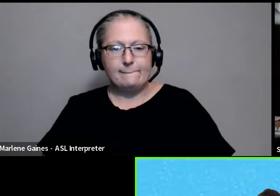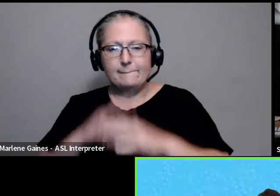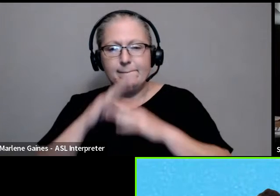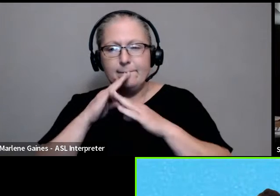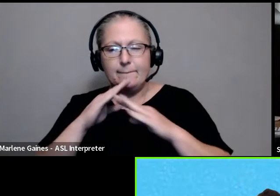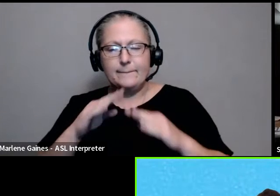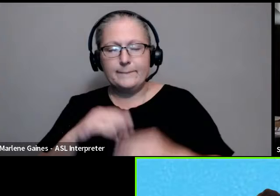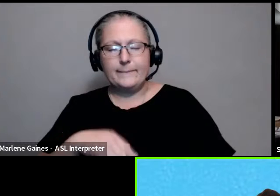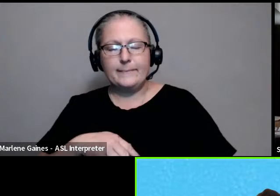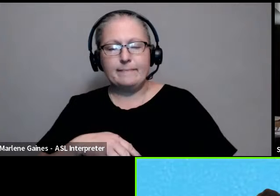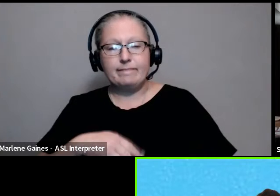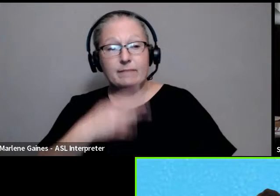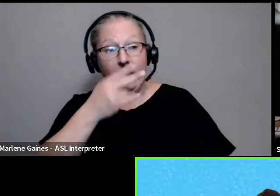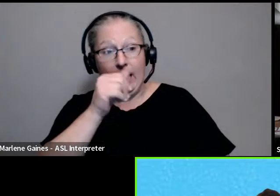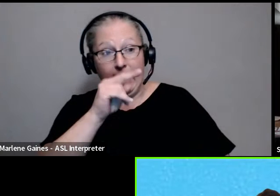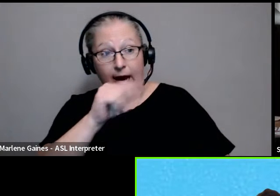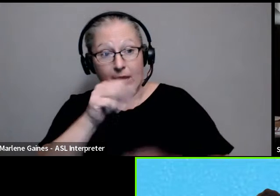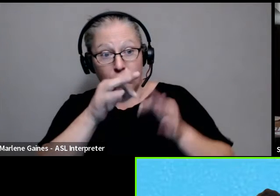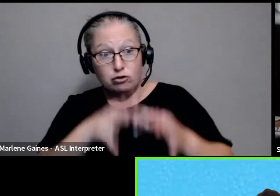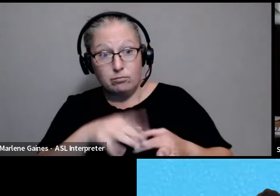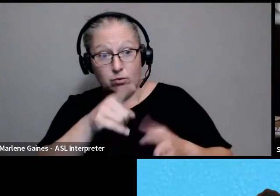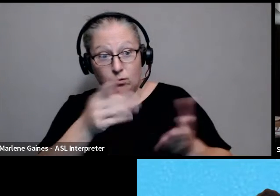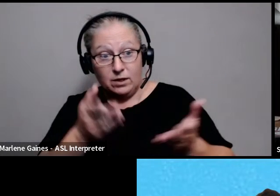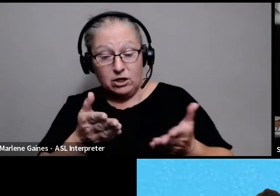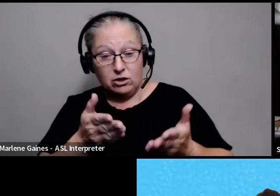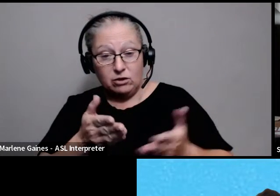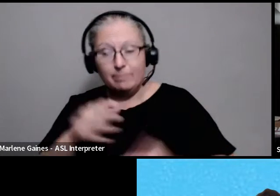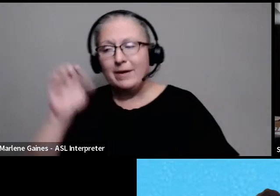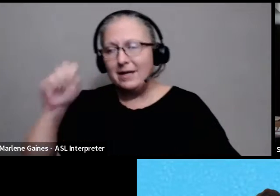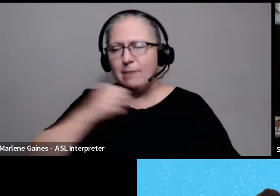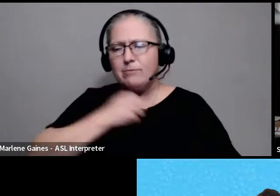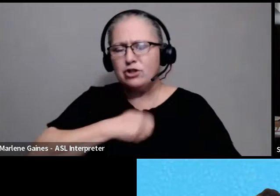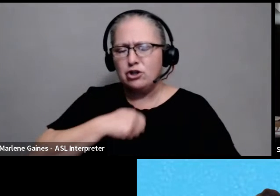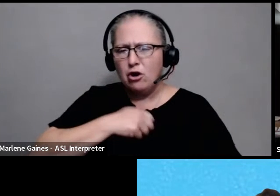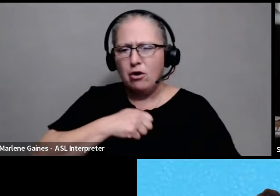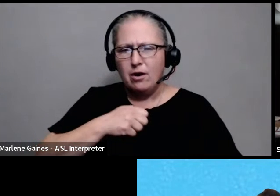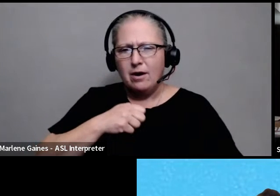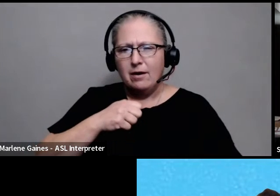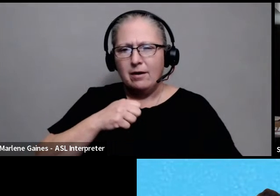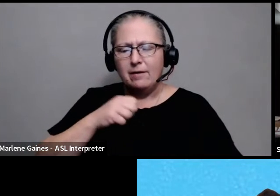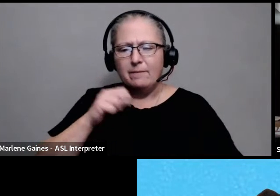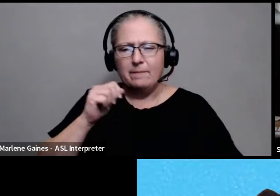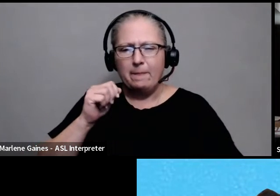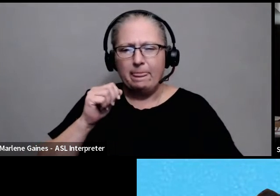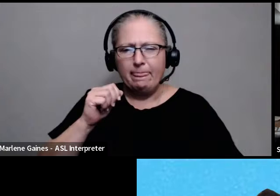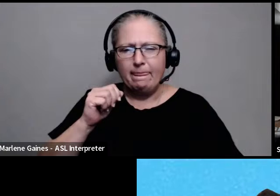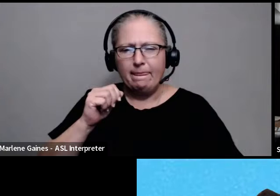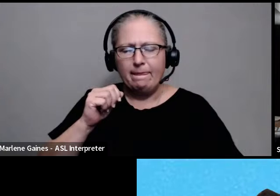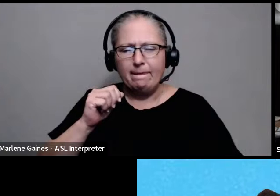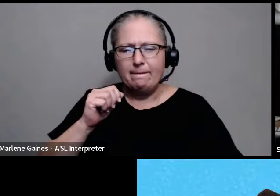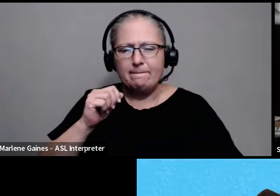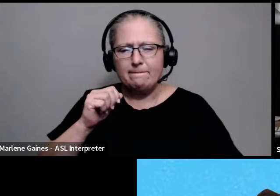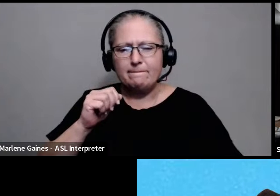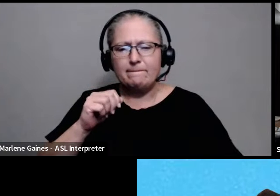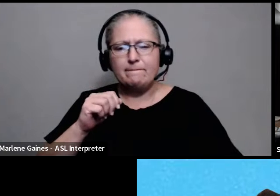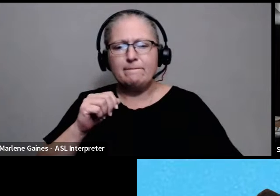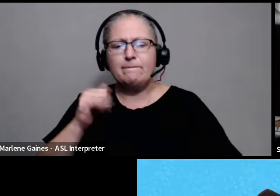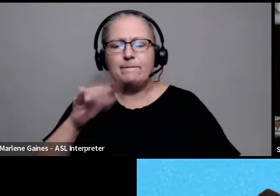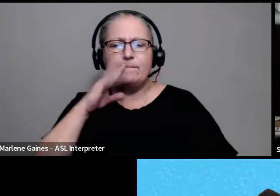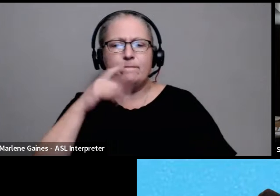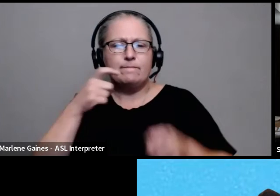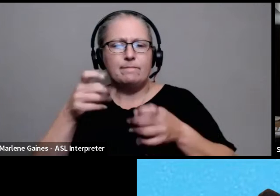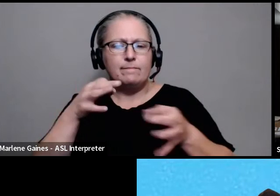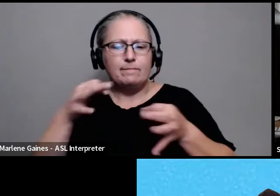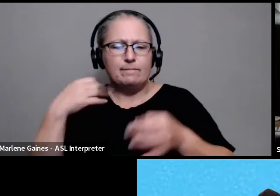Hannah Interpreting, are you there? Yes, I'm sorry, it was bad connection. El día de hoy tenemos interpretación en español para